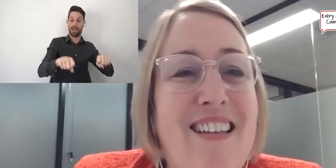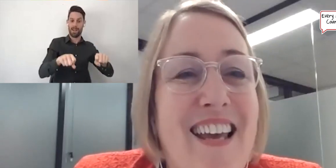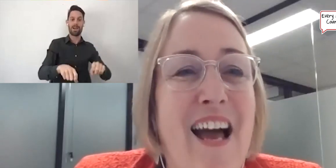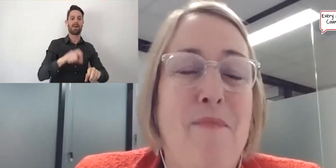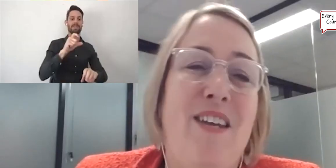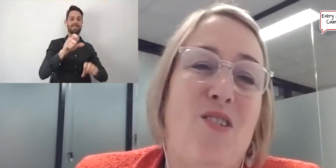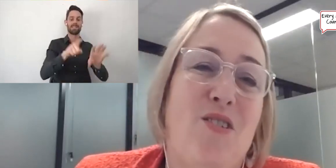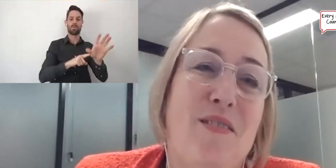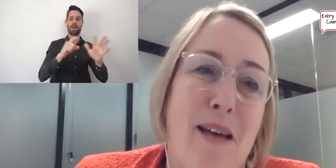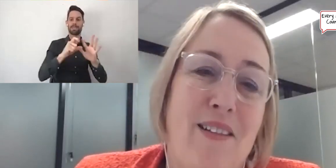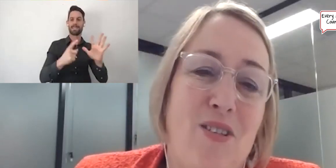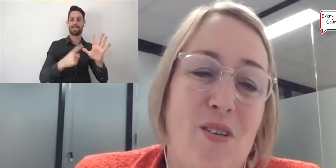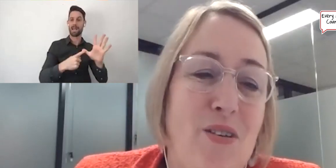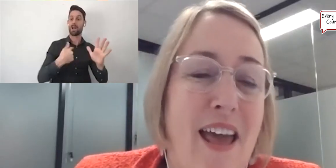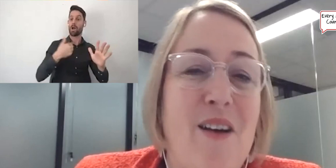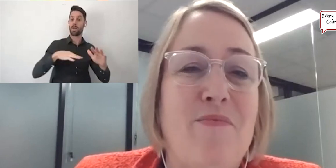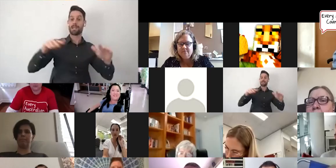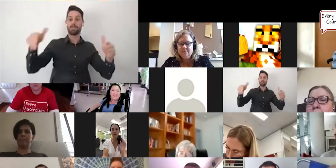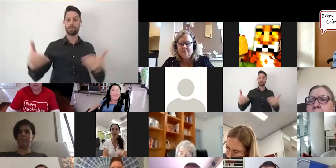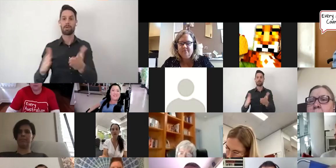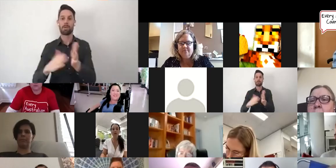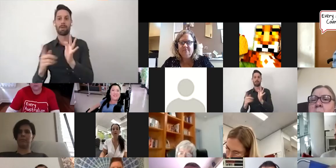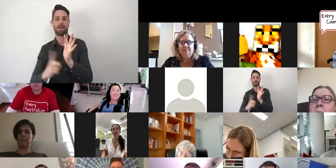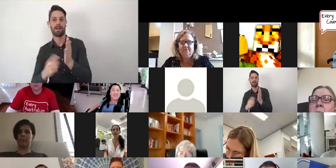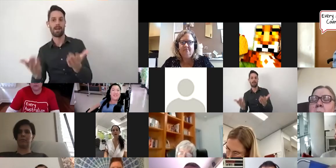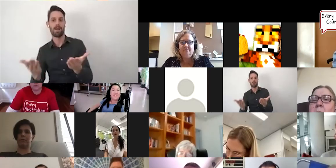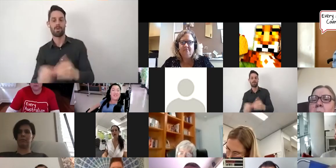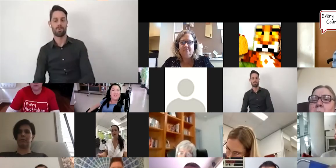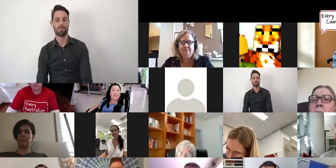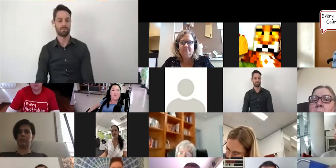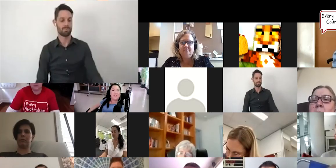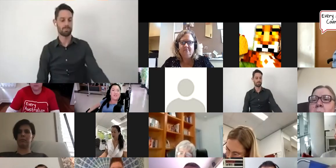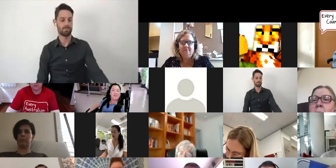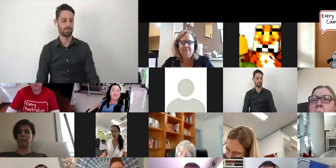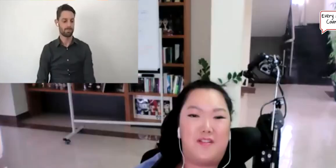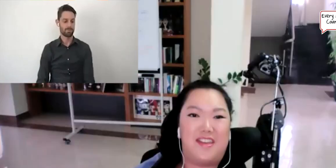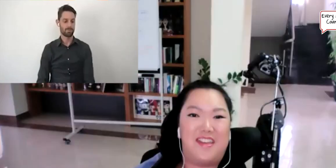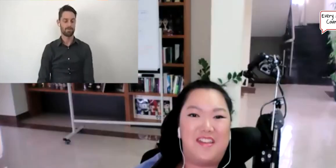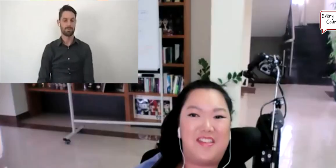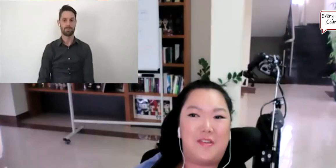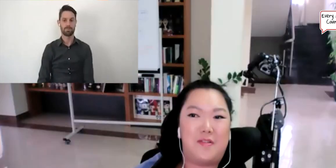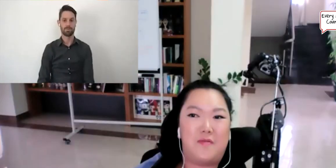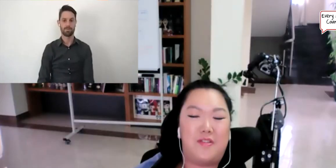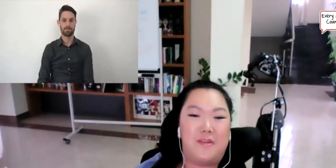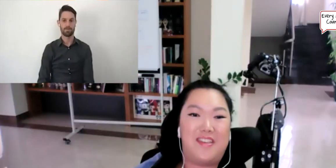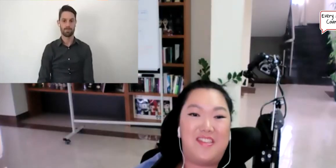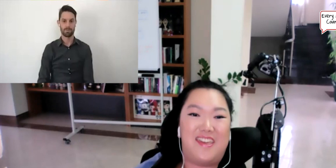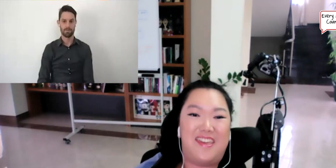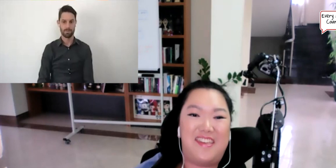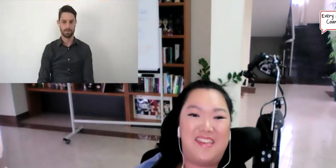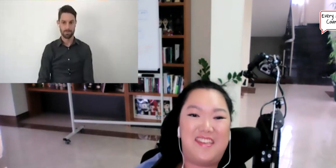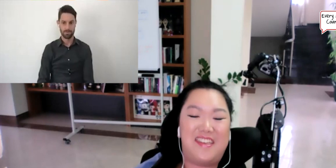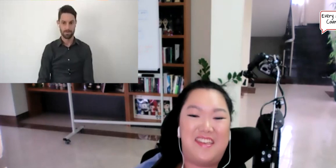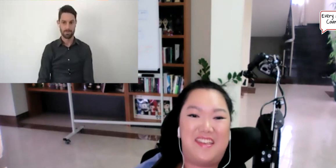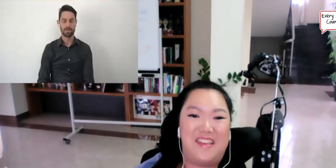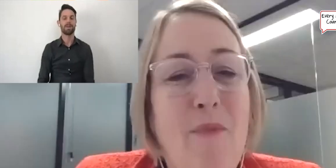I'd like to introduce Mel to you now. Thank you for the introduction, Mary. It's so lovely to be here today.